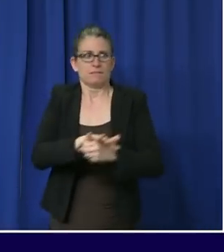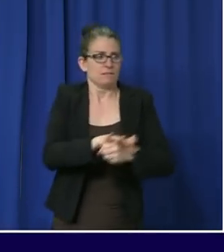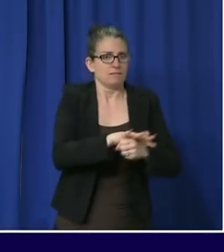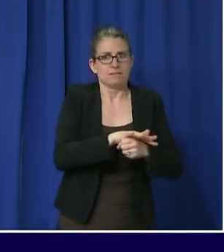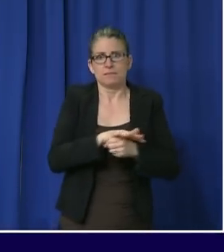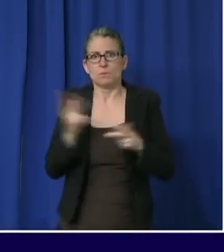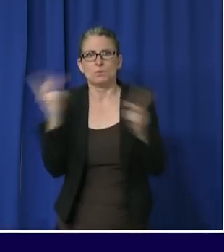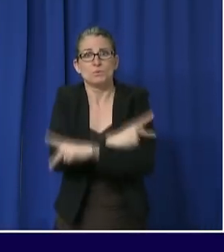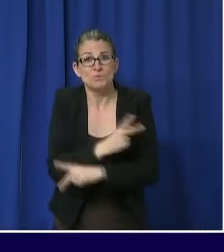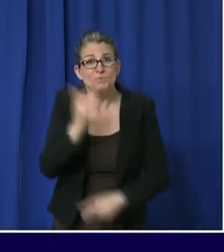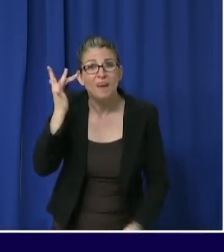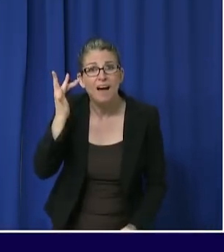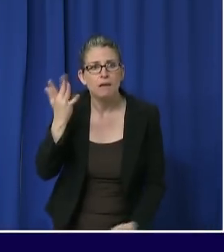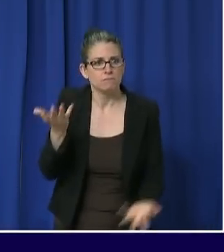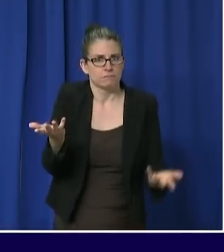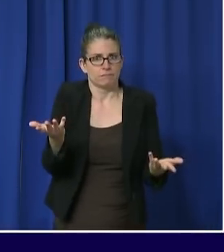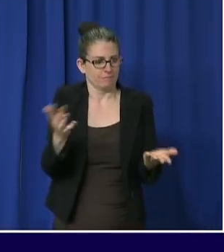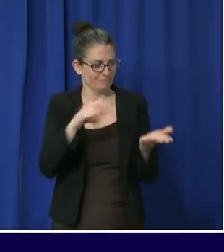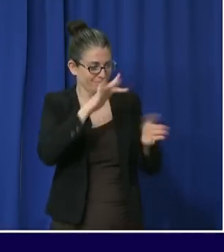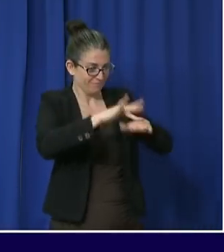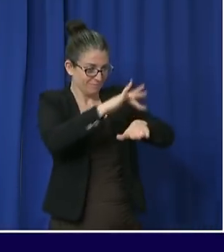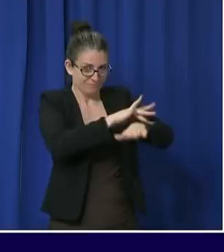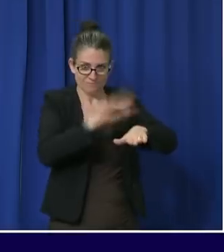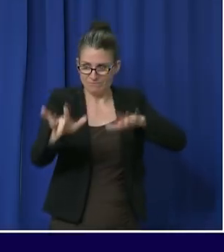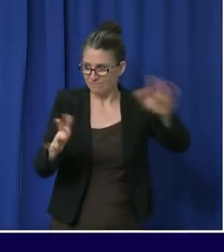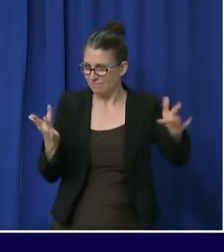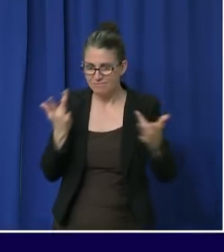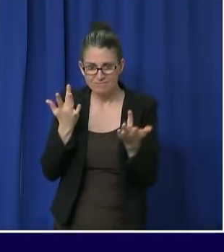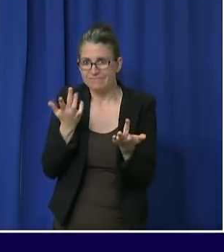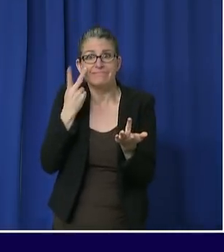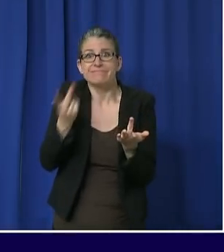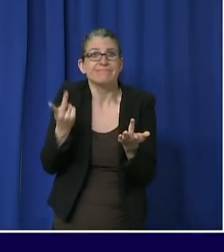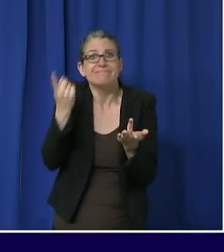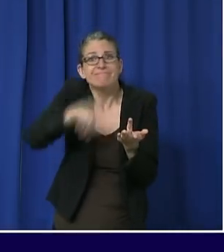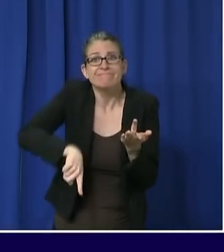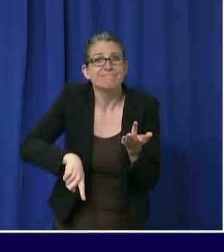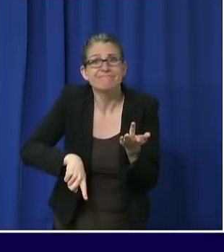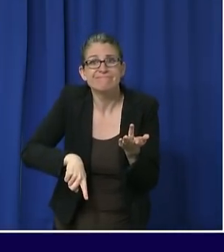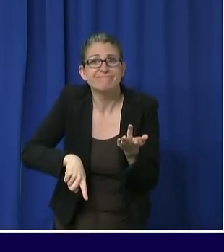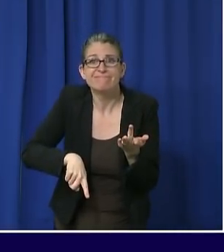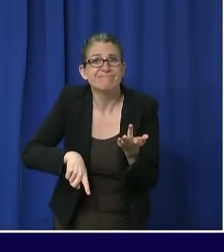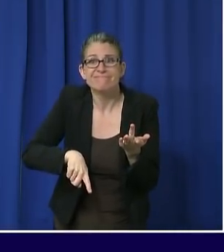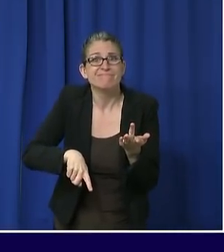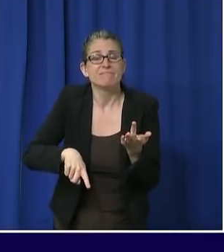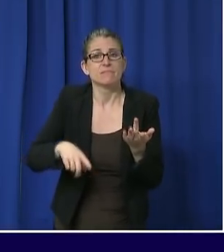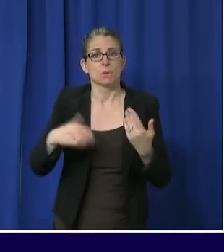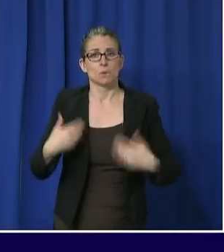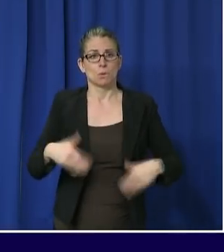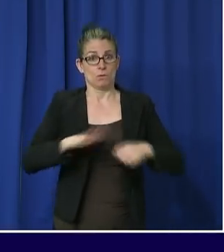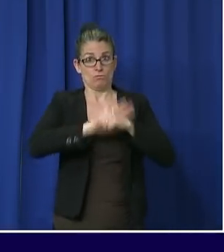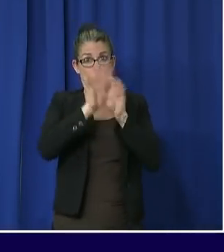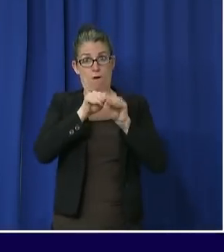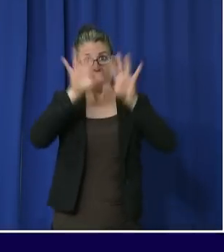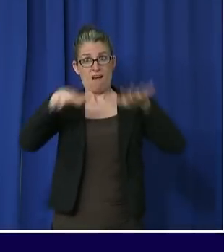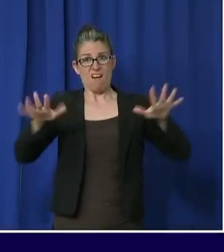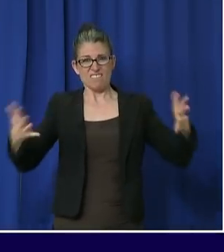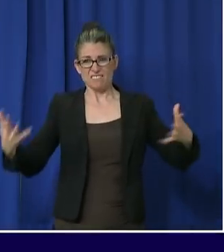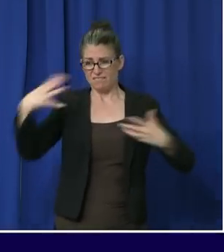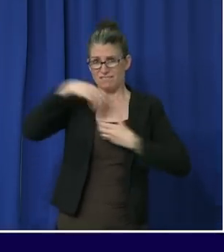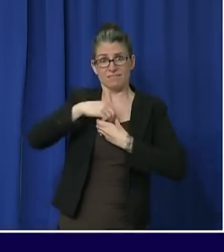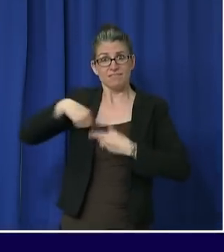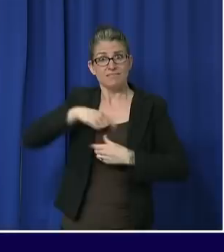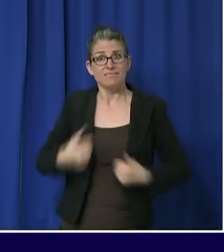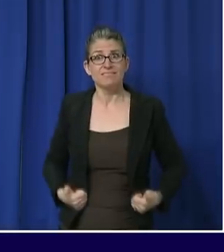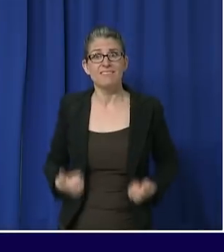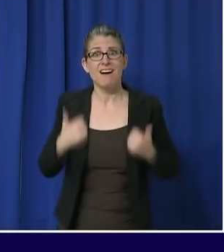But among the many effects that this virus has had on society, the one that I